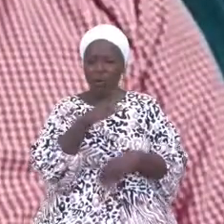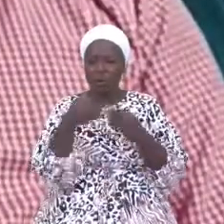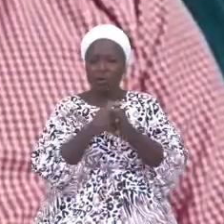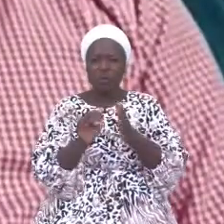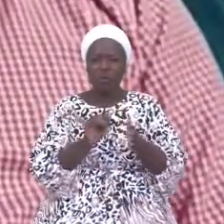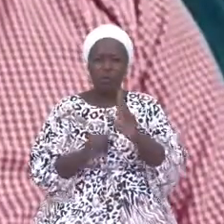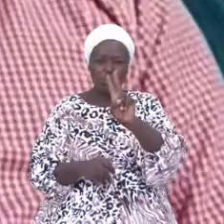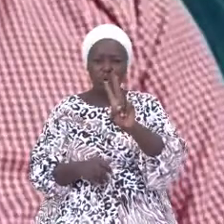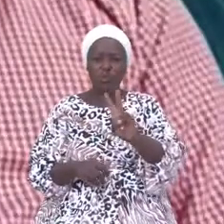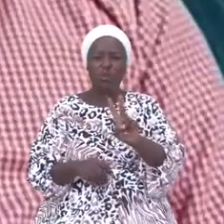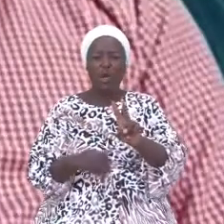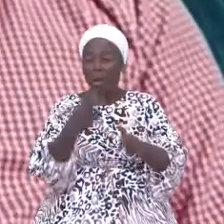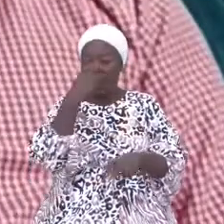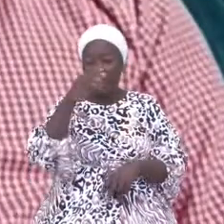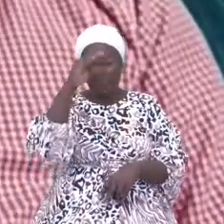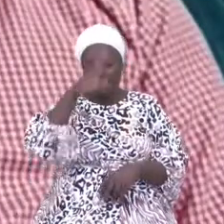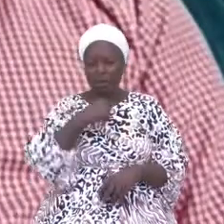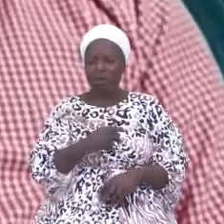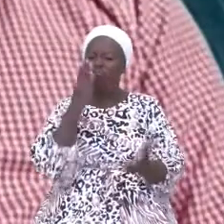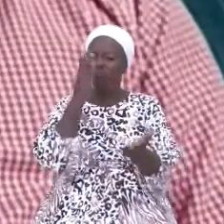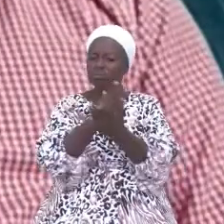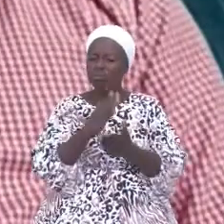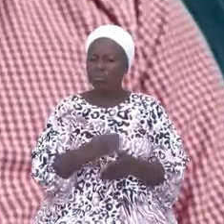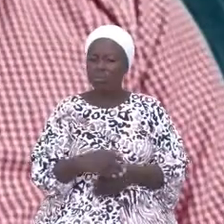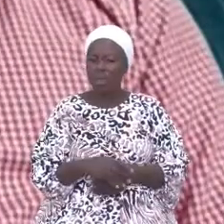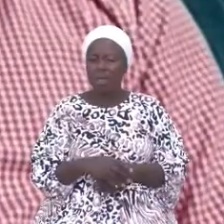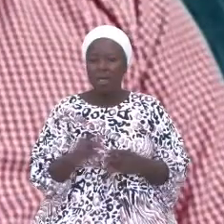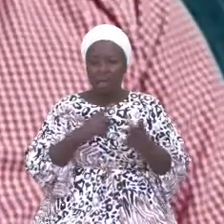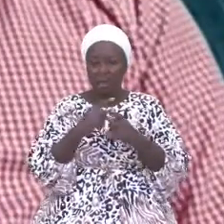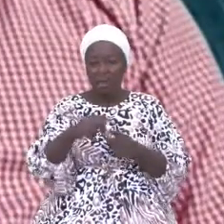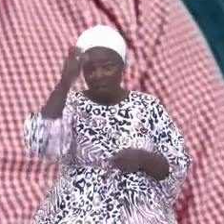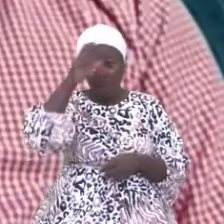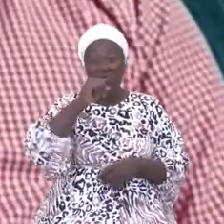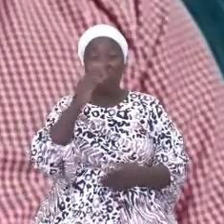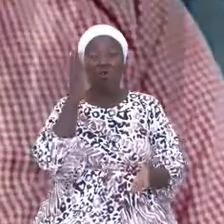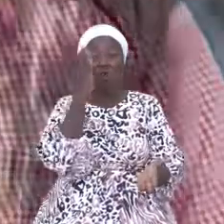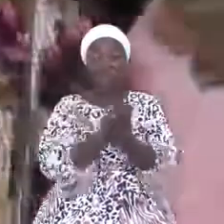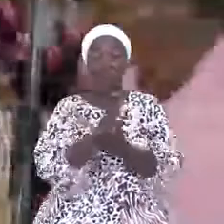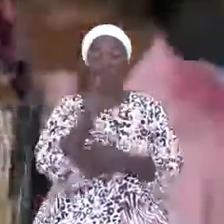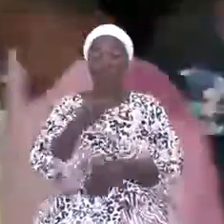they said, shut up. Satan will not shut you up.